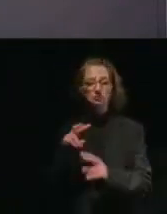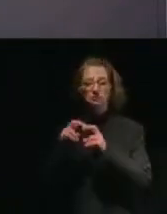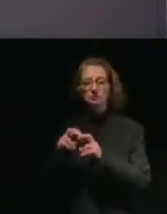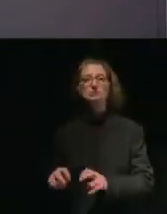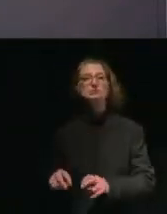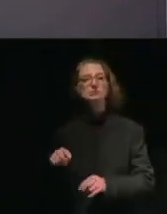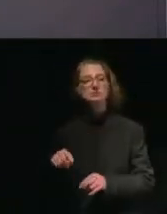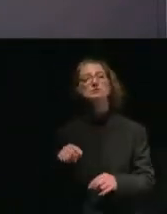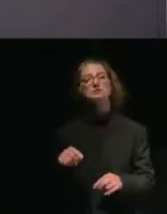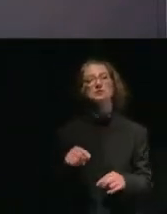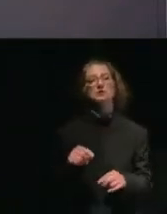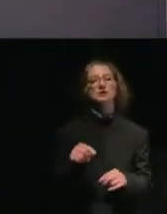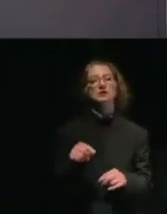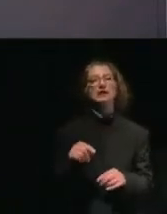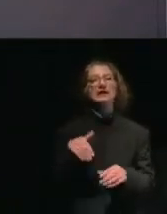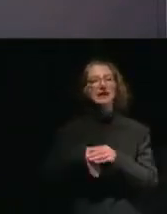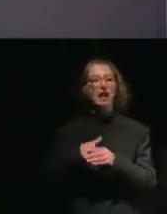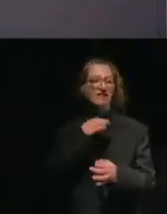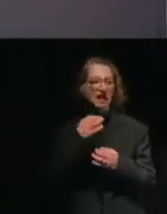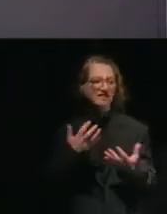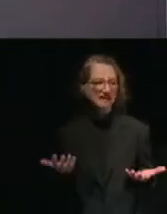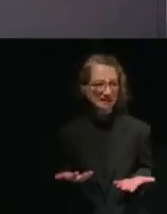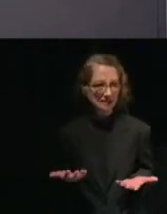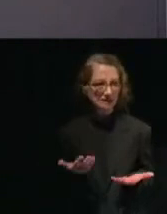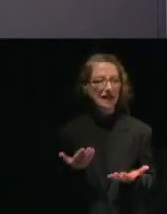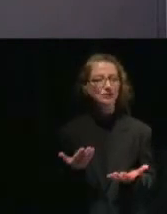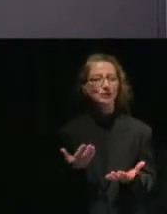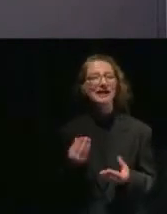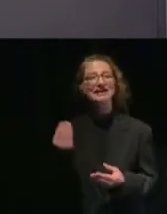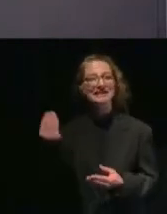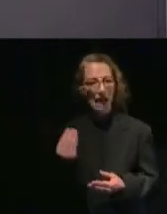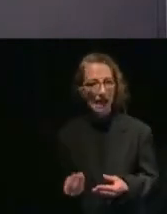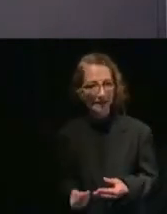It's not only a special field, but it's a special challenge